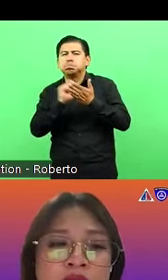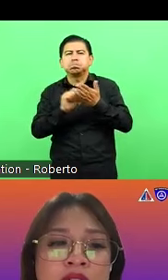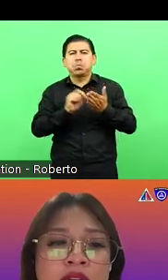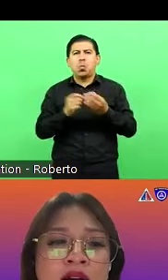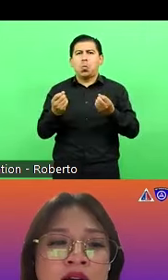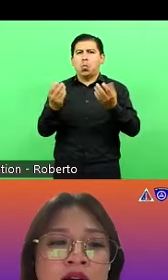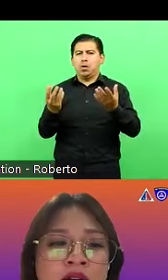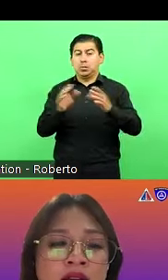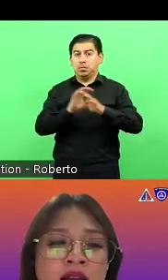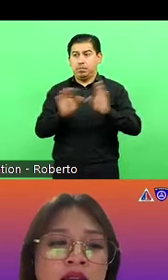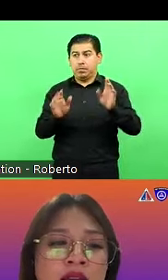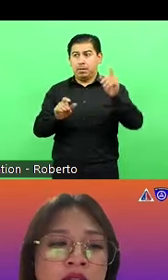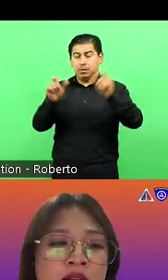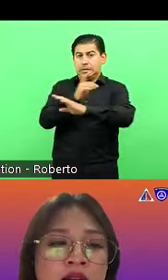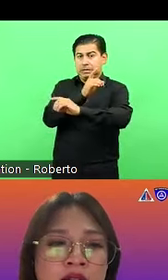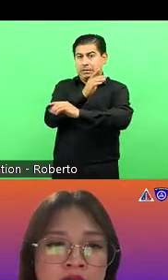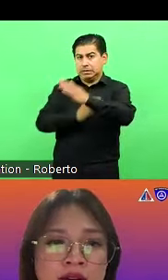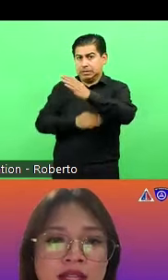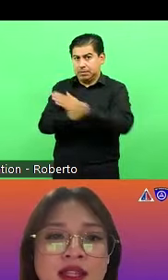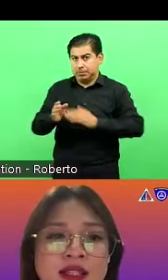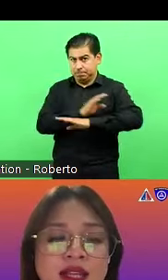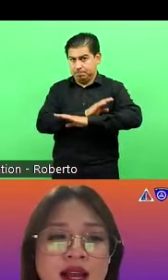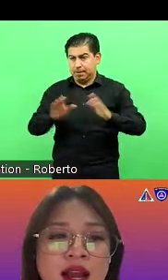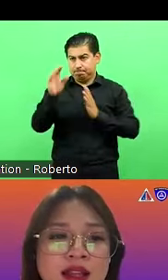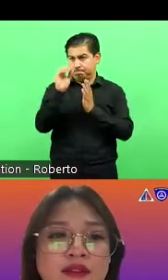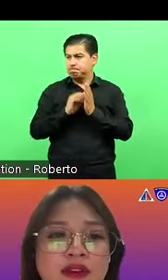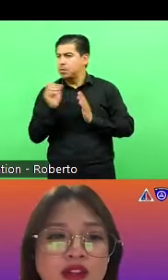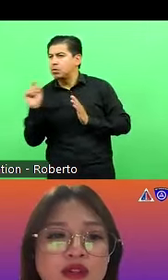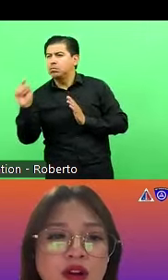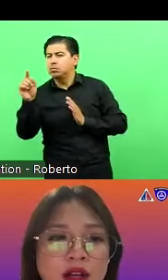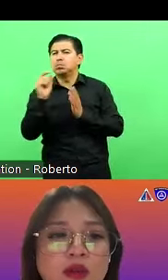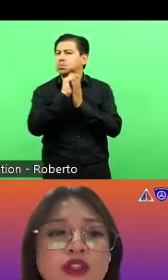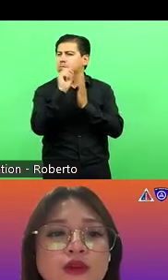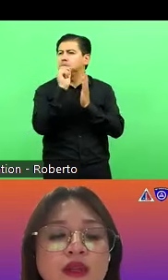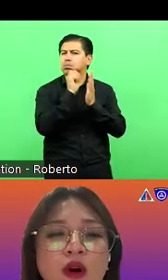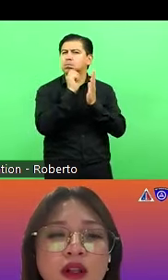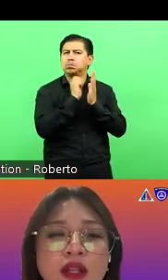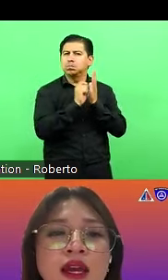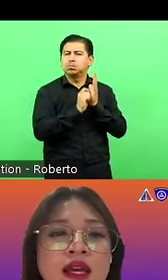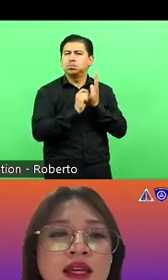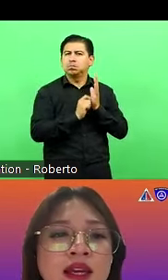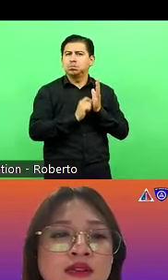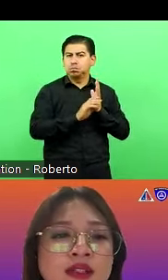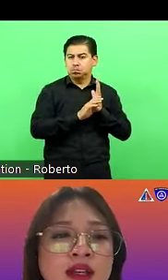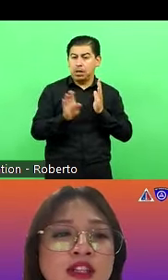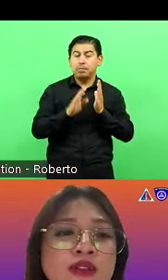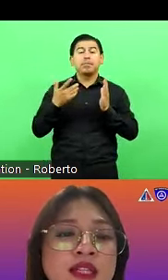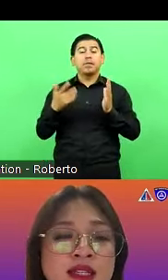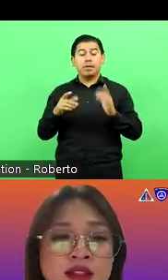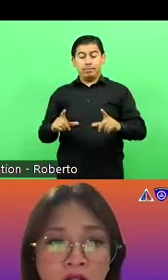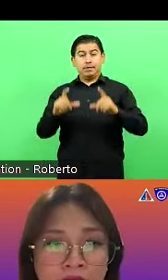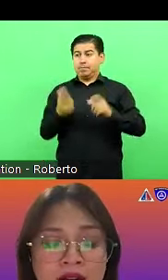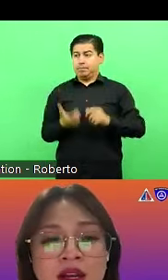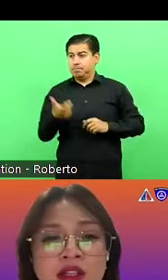of a residence identification card, which we call a Q